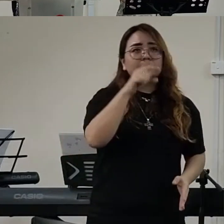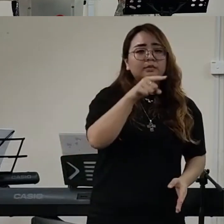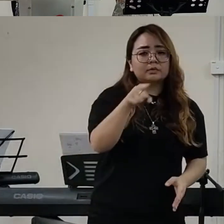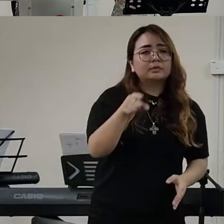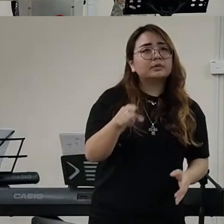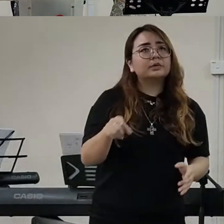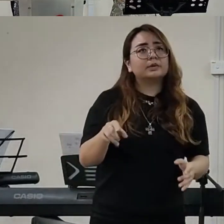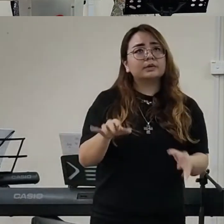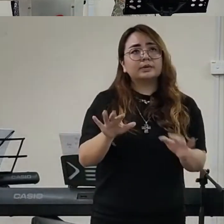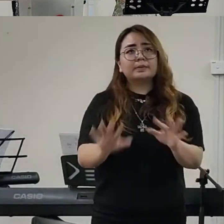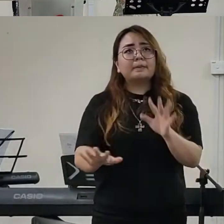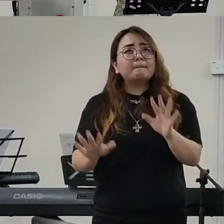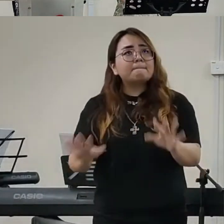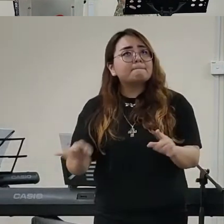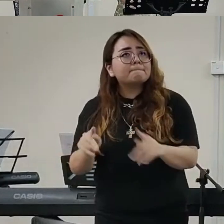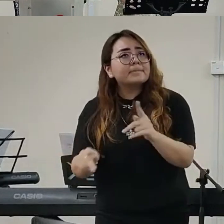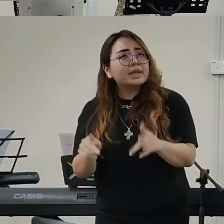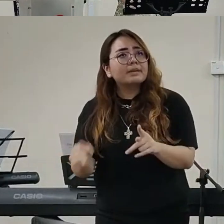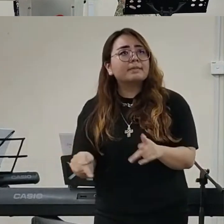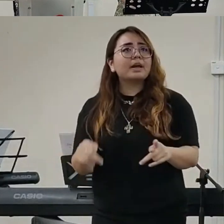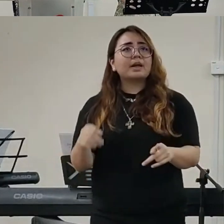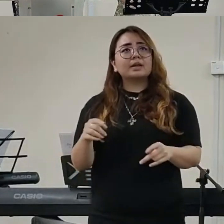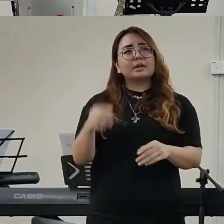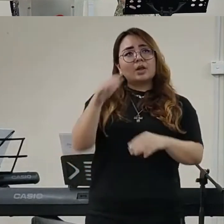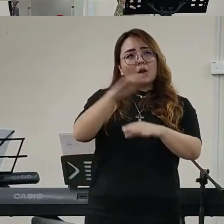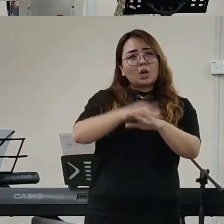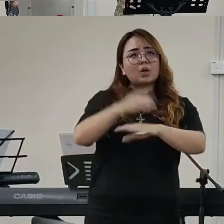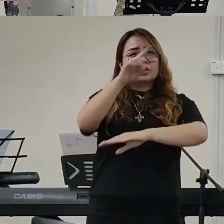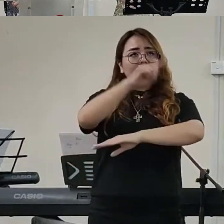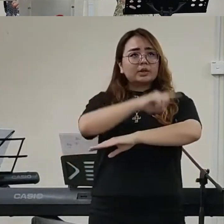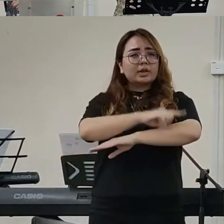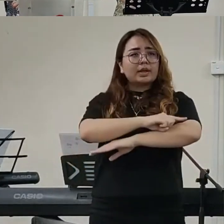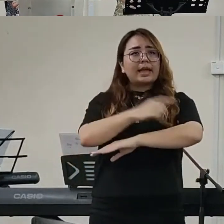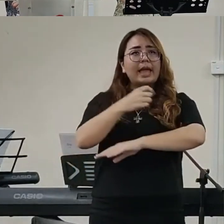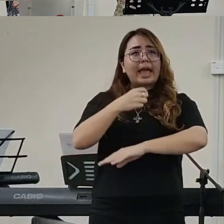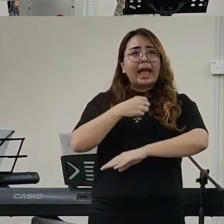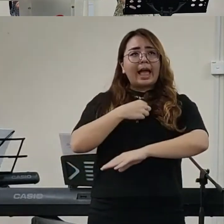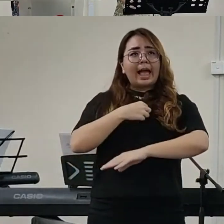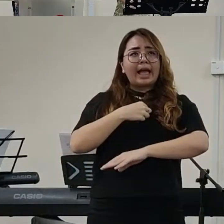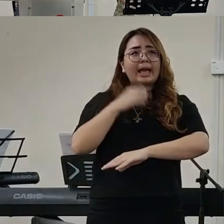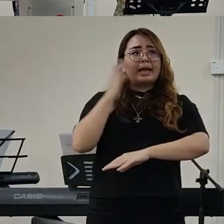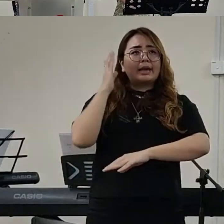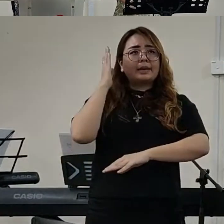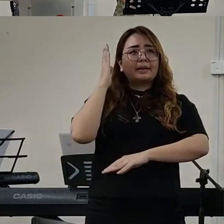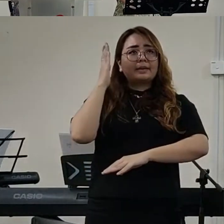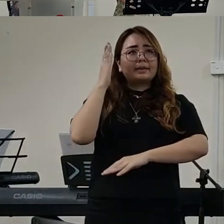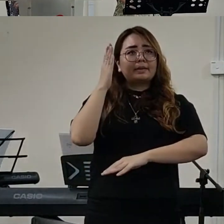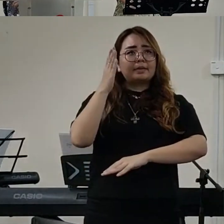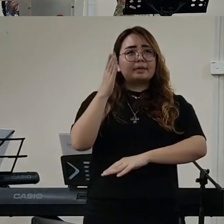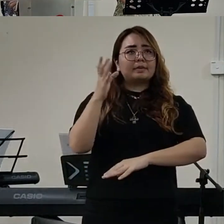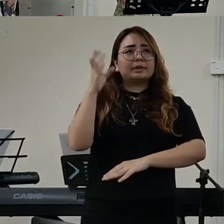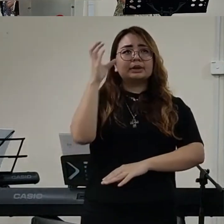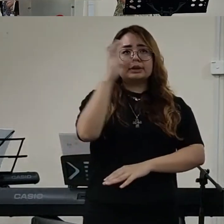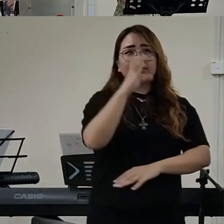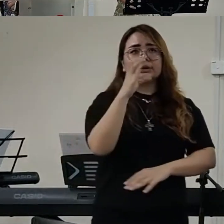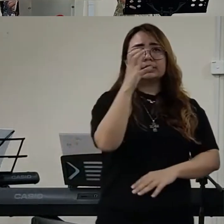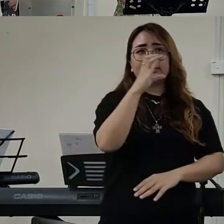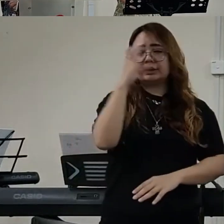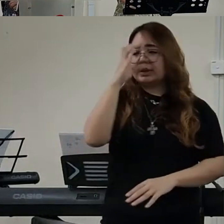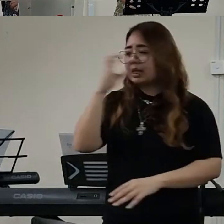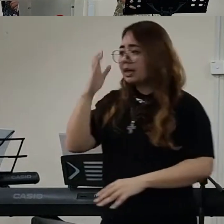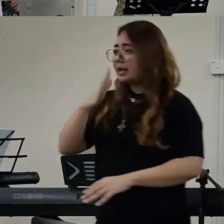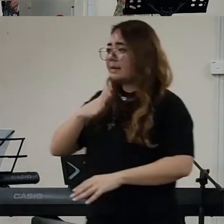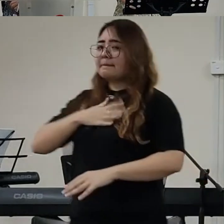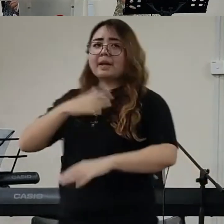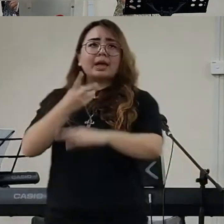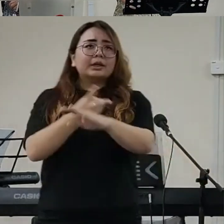his scattered sheep.So I will seek out my sheep and deliver them from all the places where they